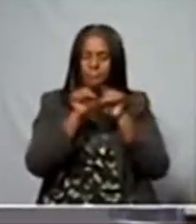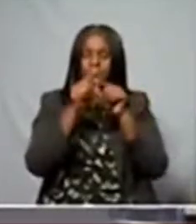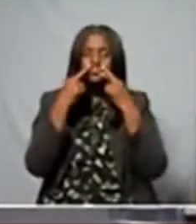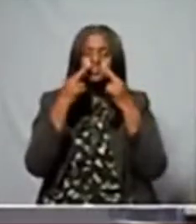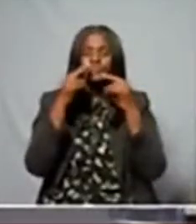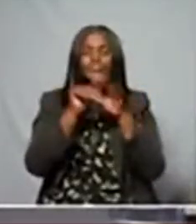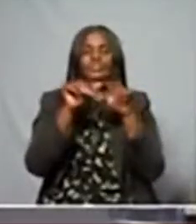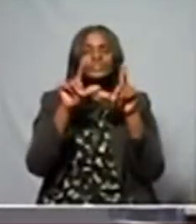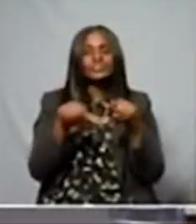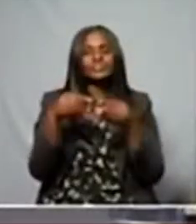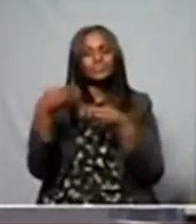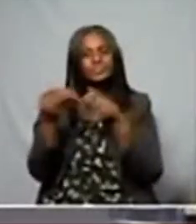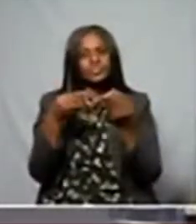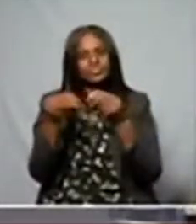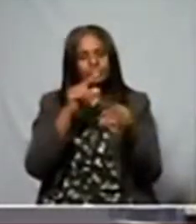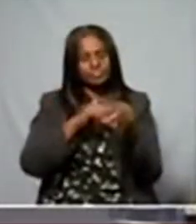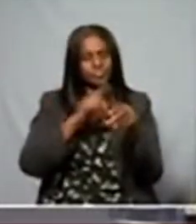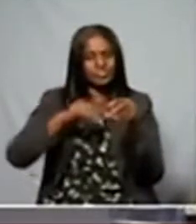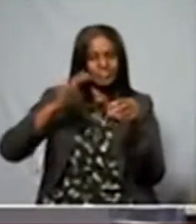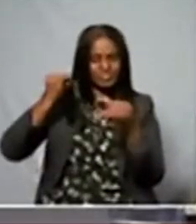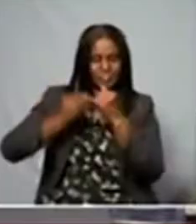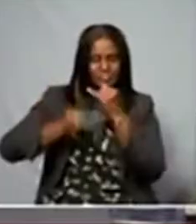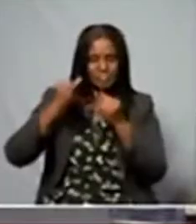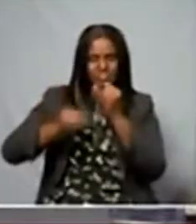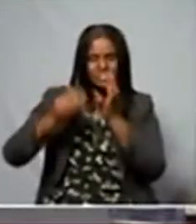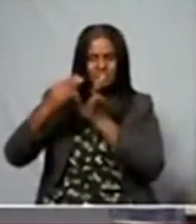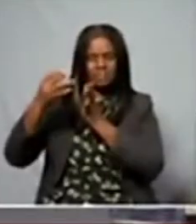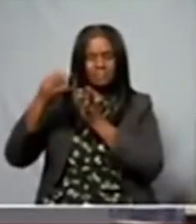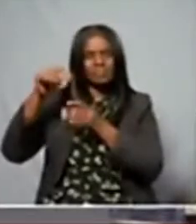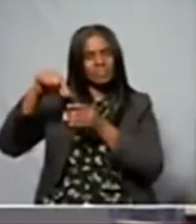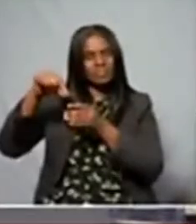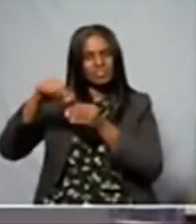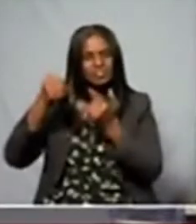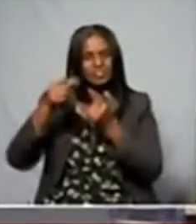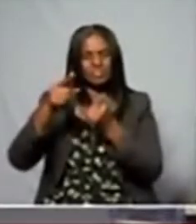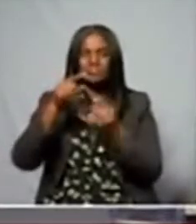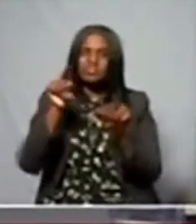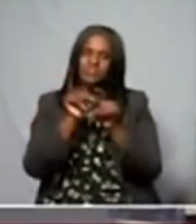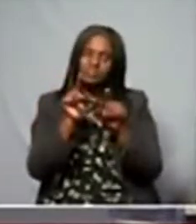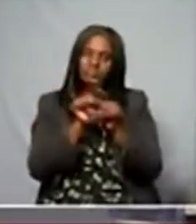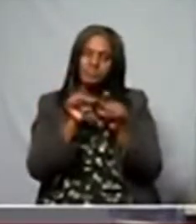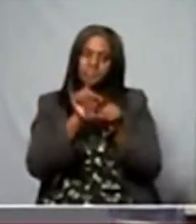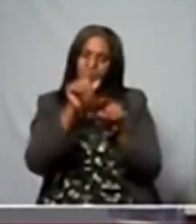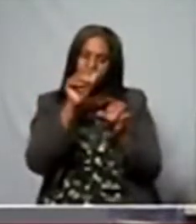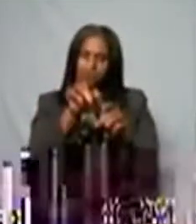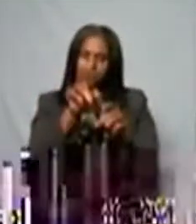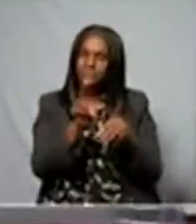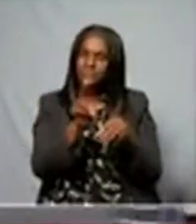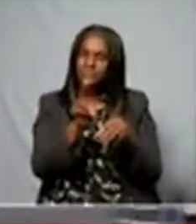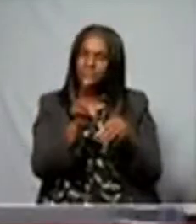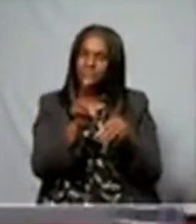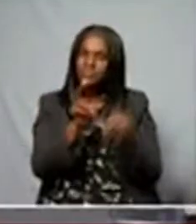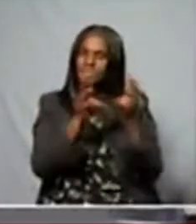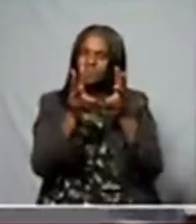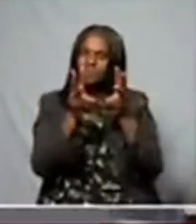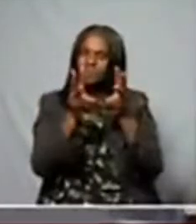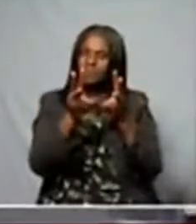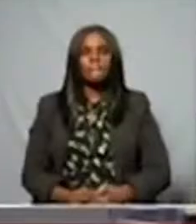low expenditure during the last part of the quarter, hence the decrease in the absorption capacity.